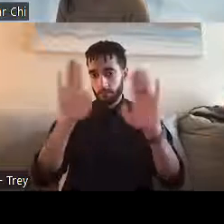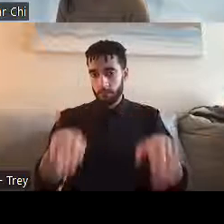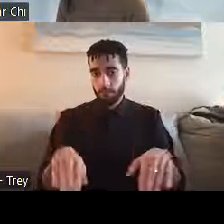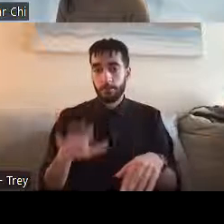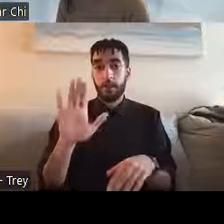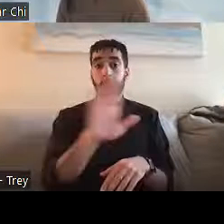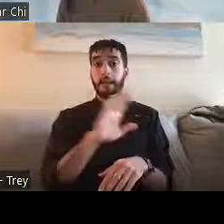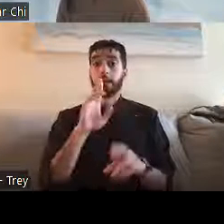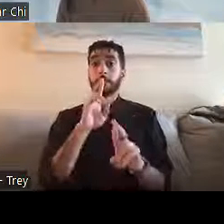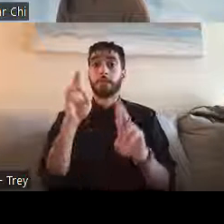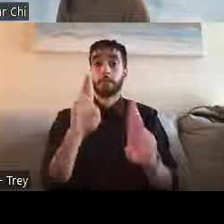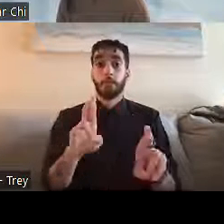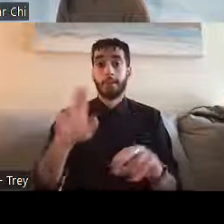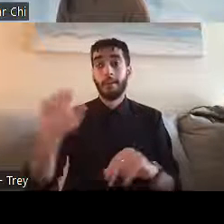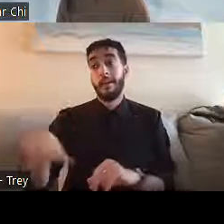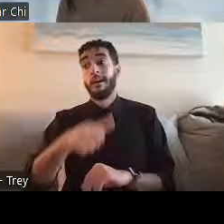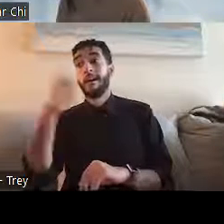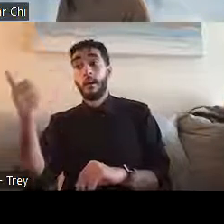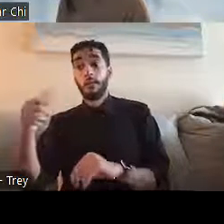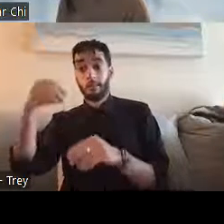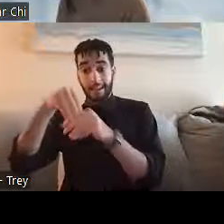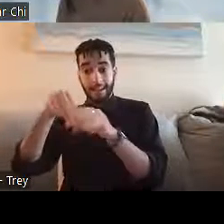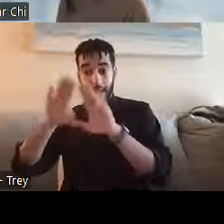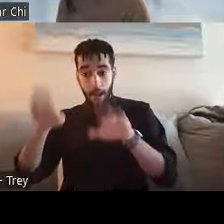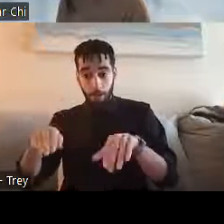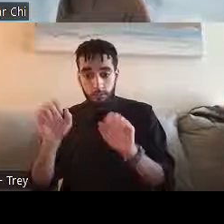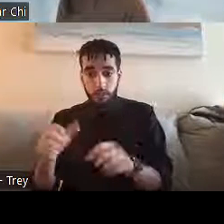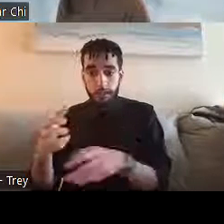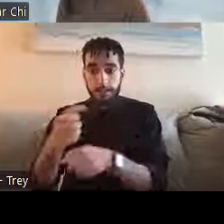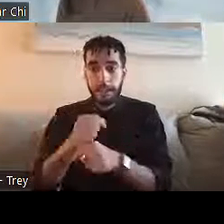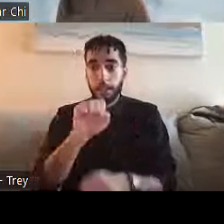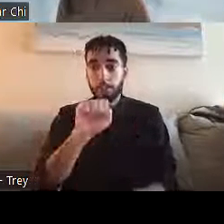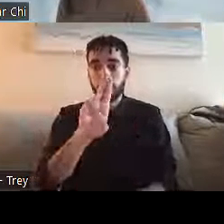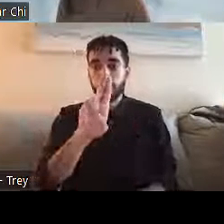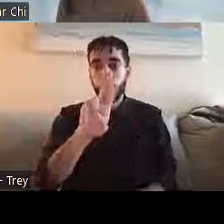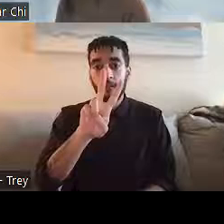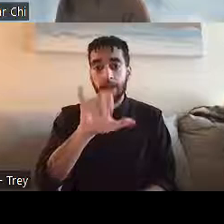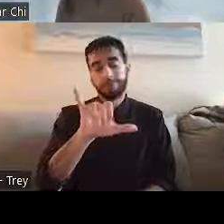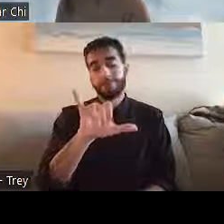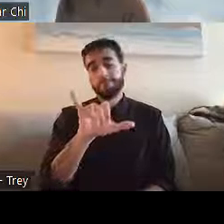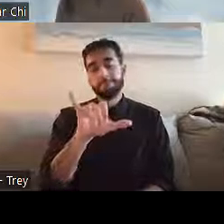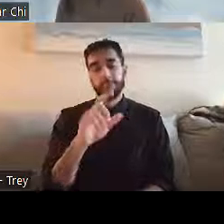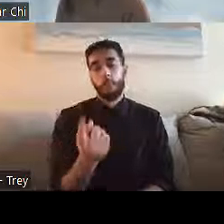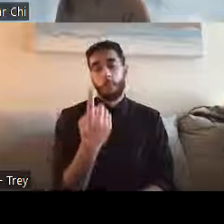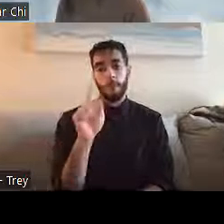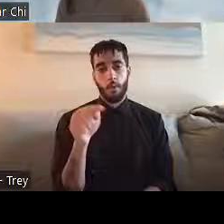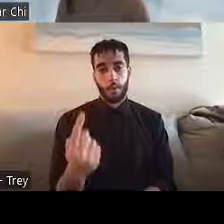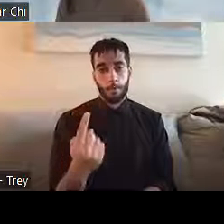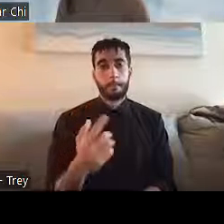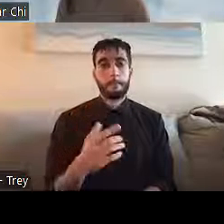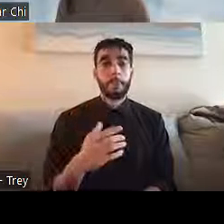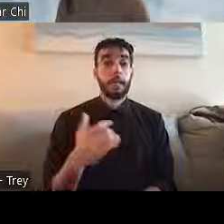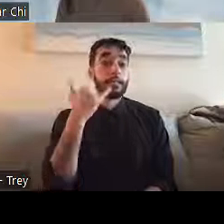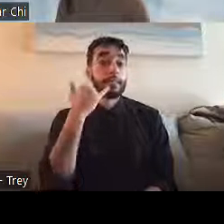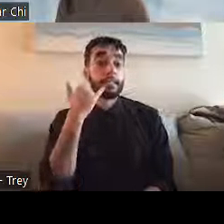was selected, no other household member could be eligible to take the survey. So for the cell phone method, the